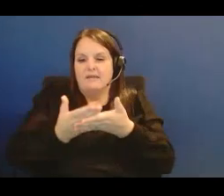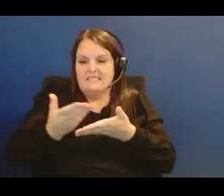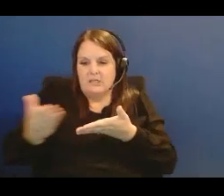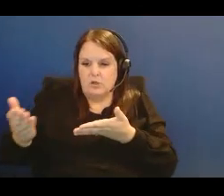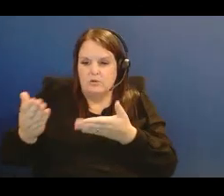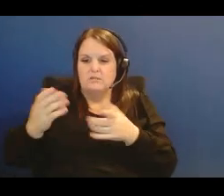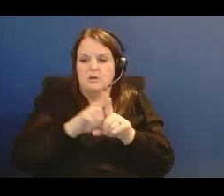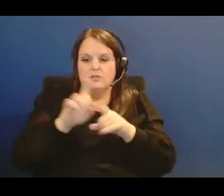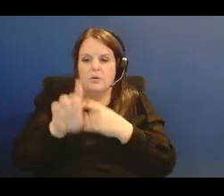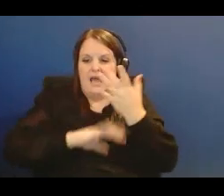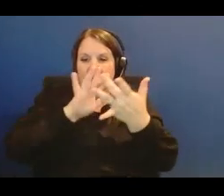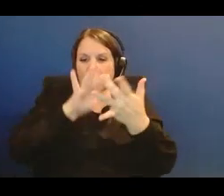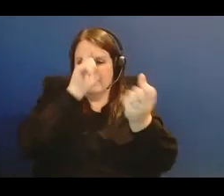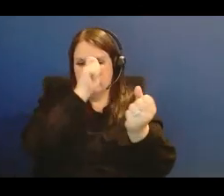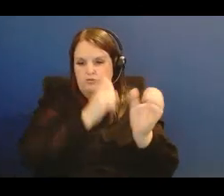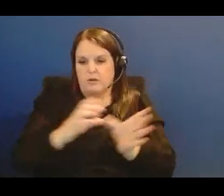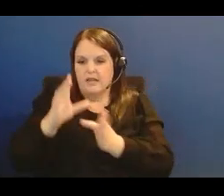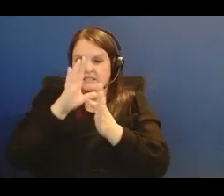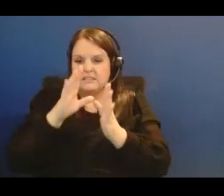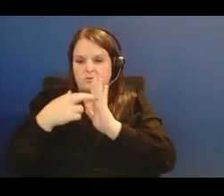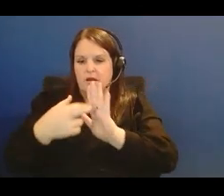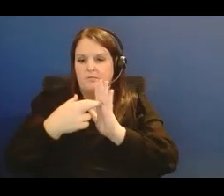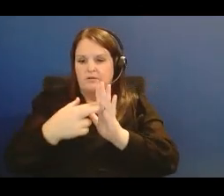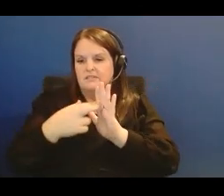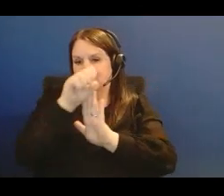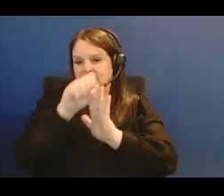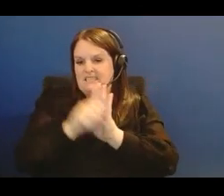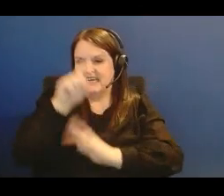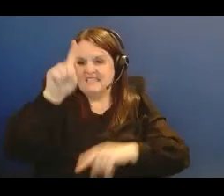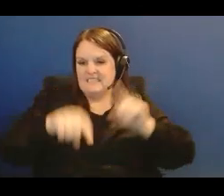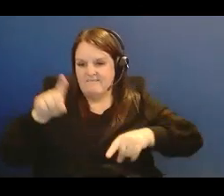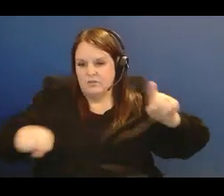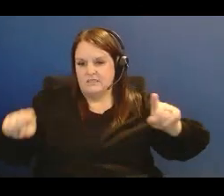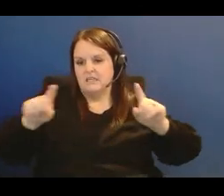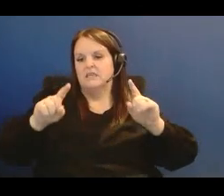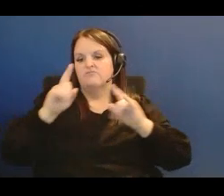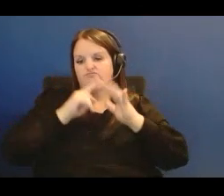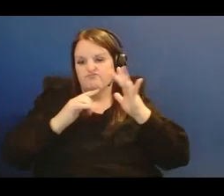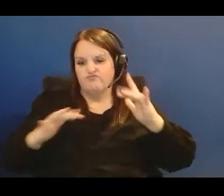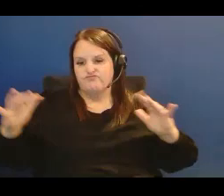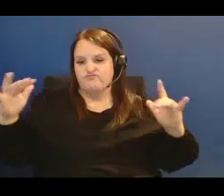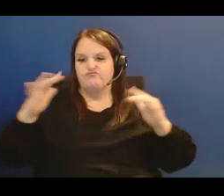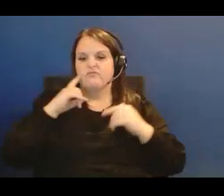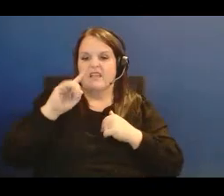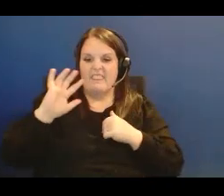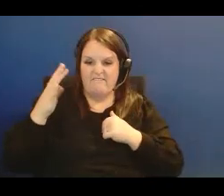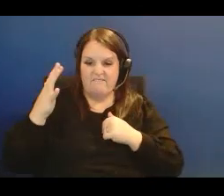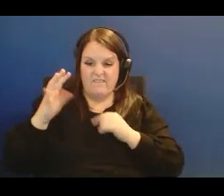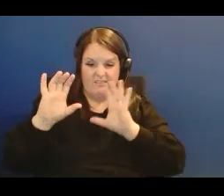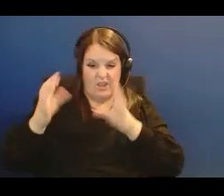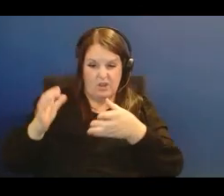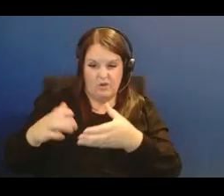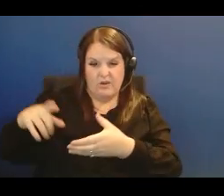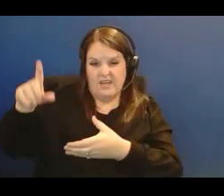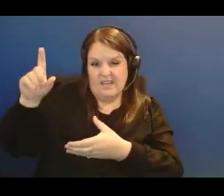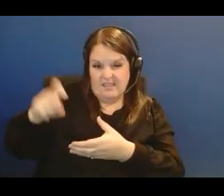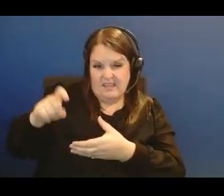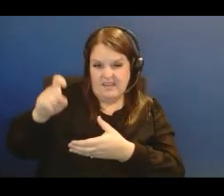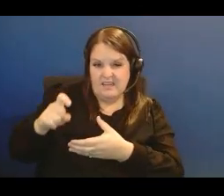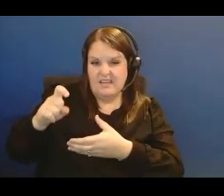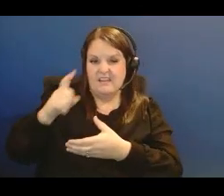outreach strategies that represent the state's diversity. The fifth category was the need for cultural competency